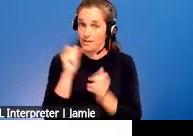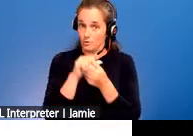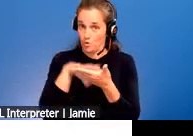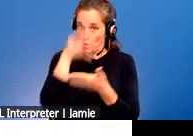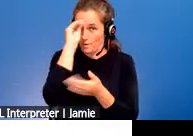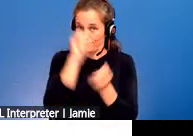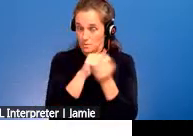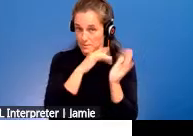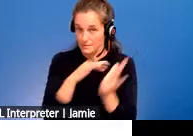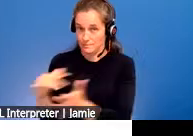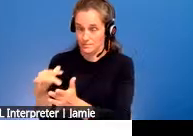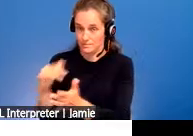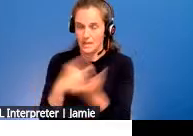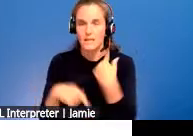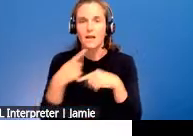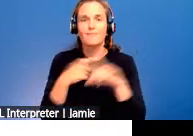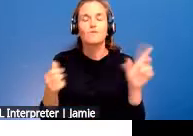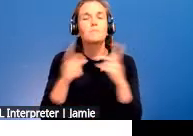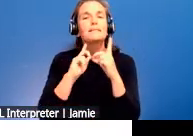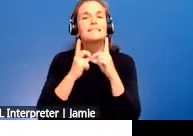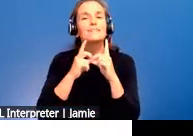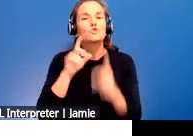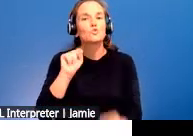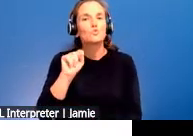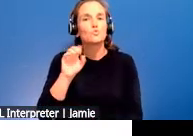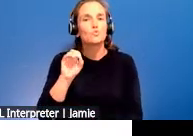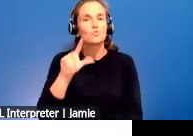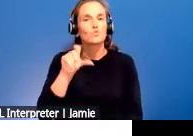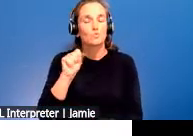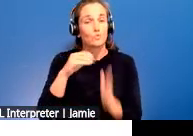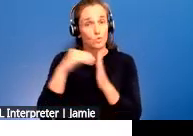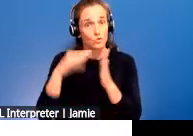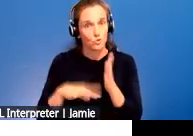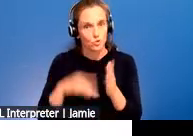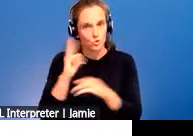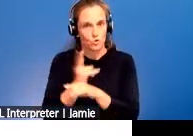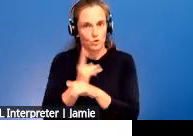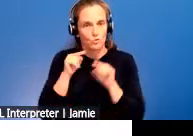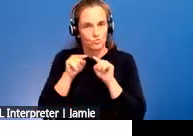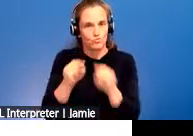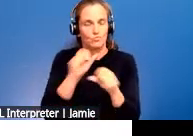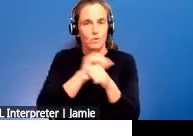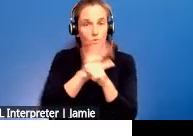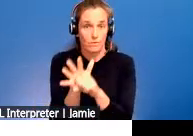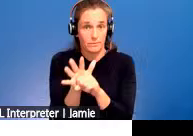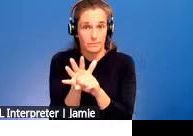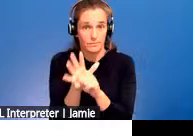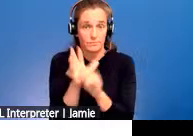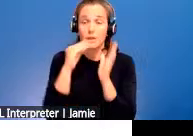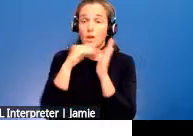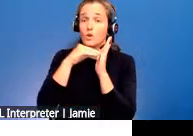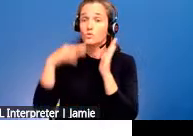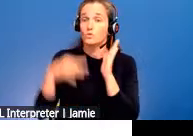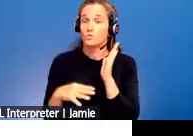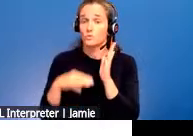of digital tools that students used during the pandemic. So students used an average